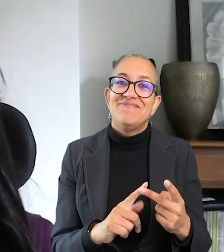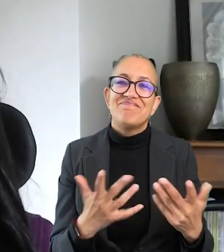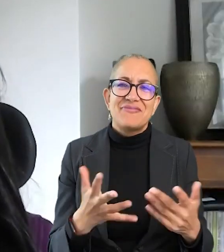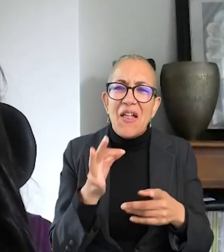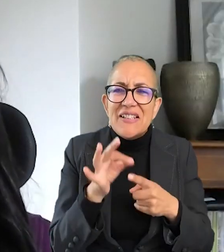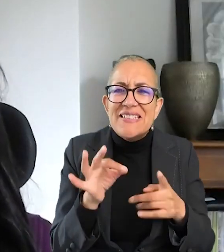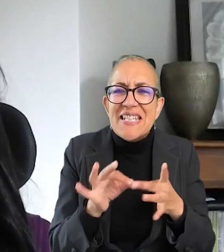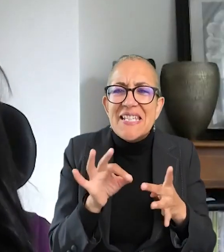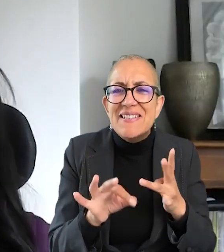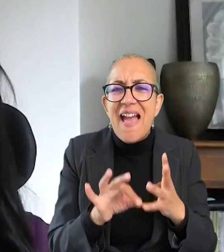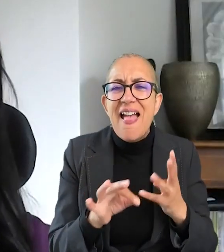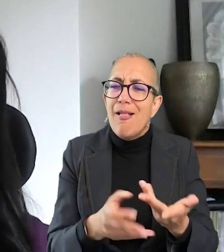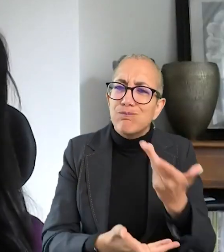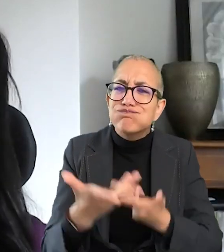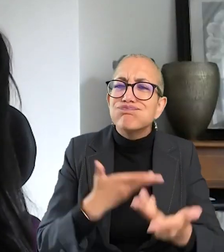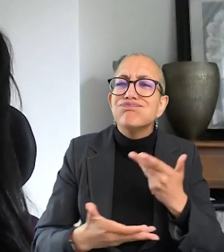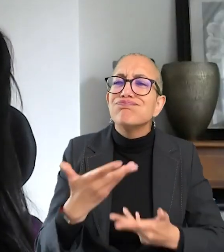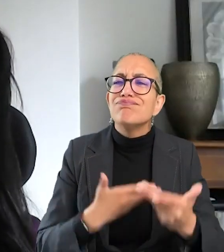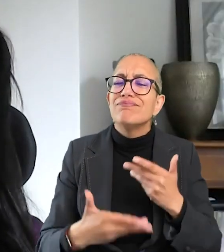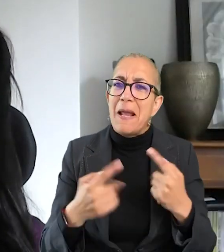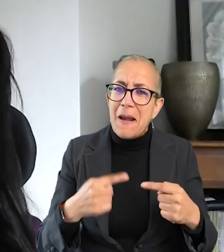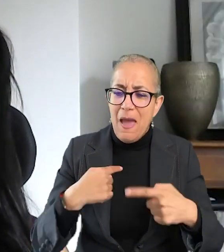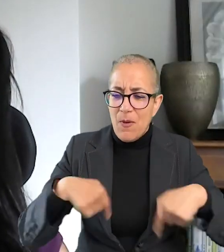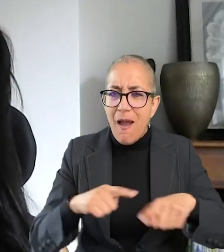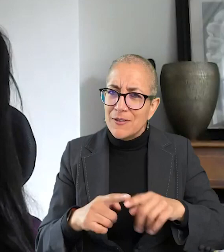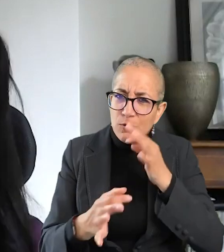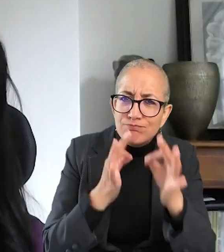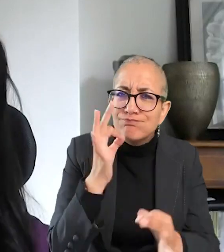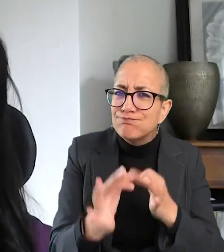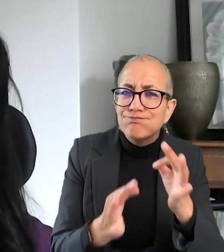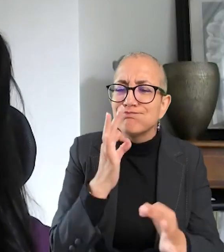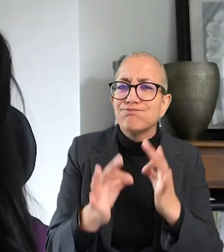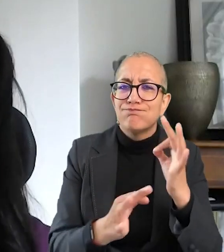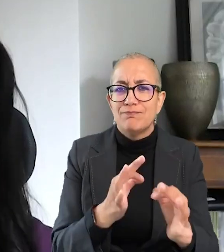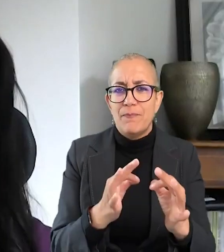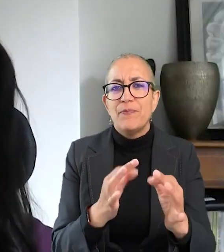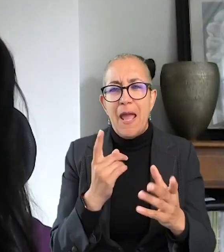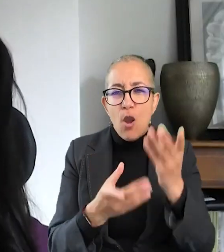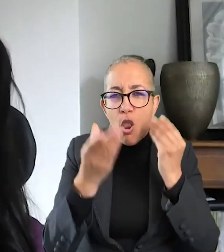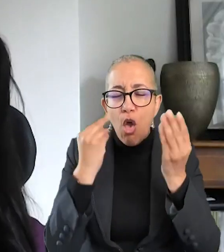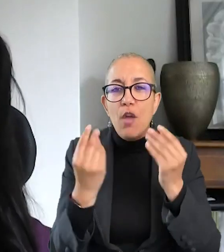the detail, and for spending time with us today and allowing us to question